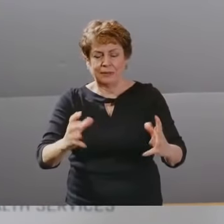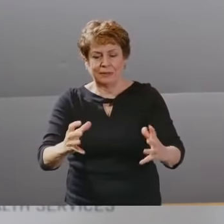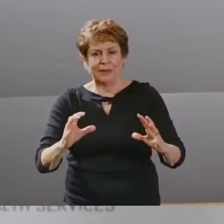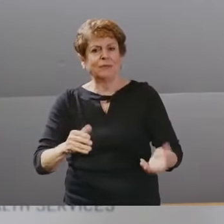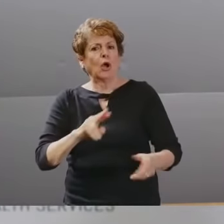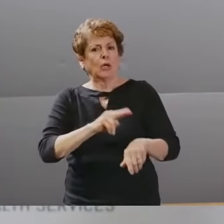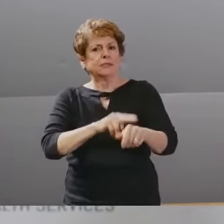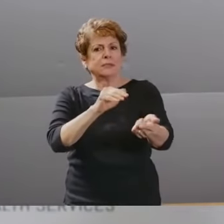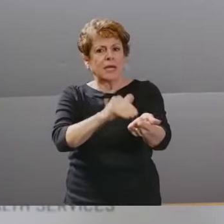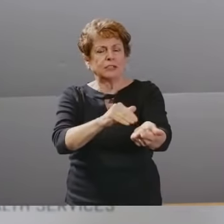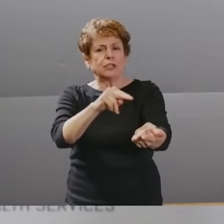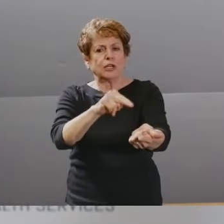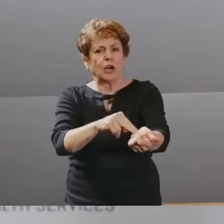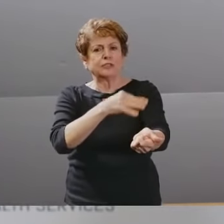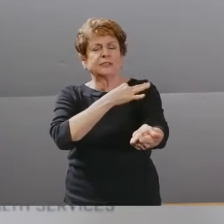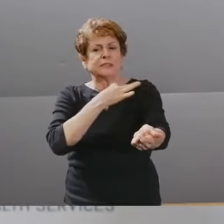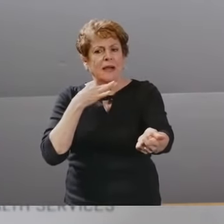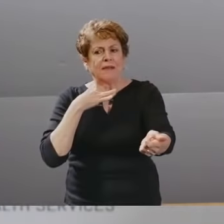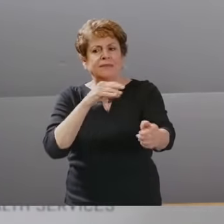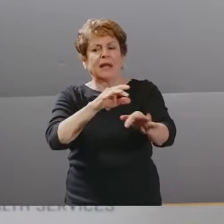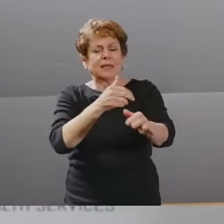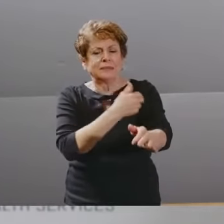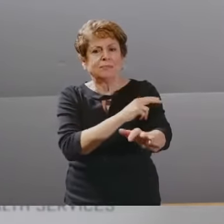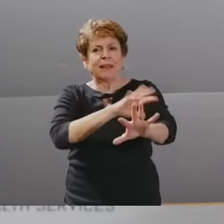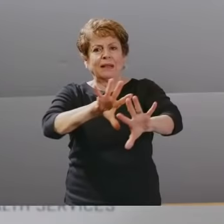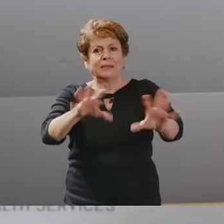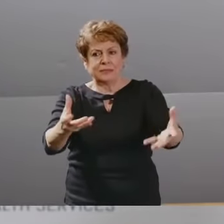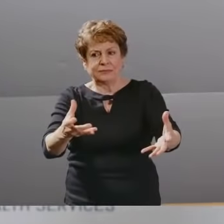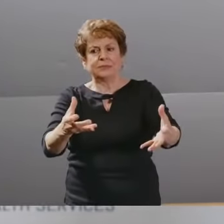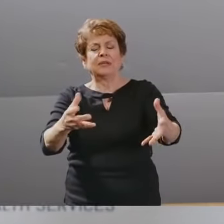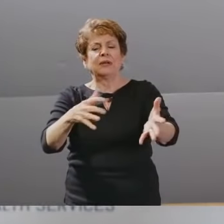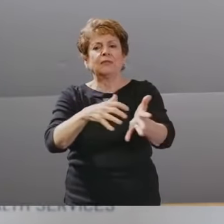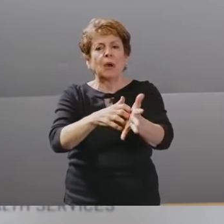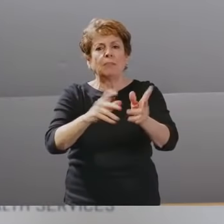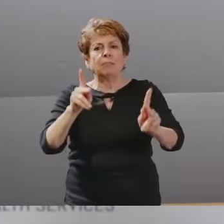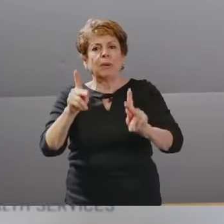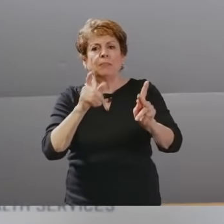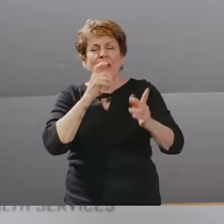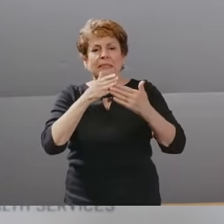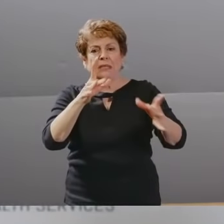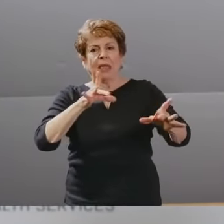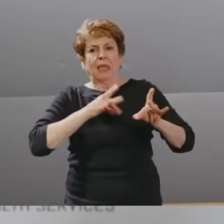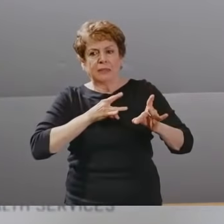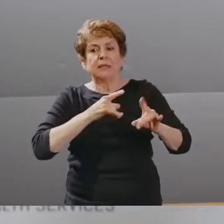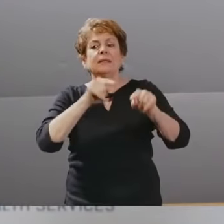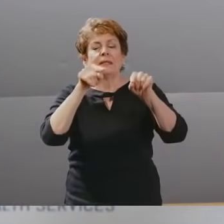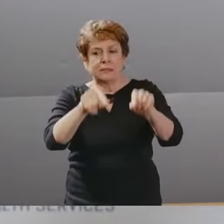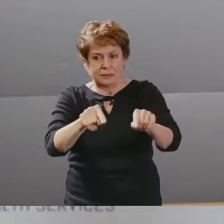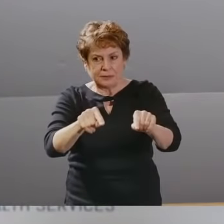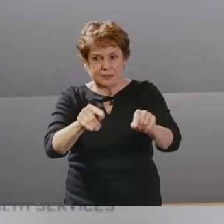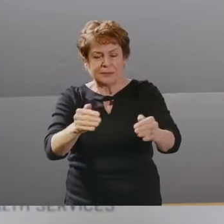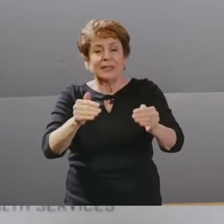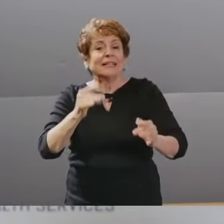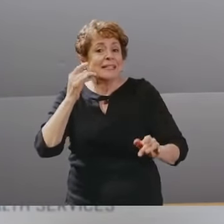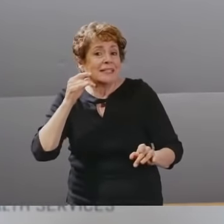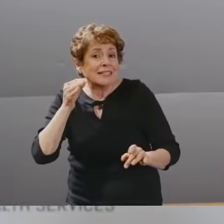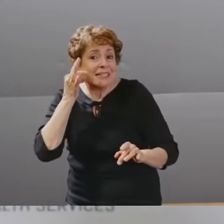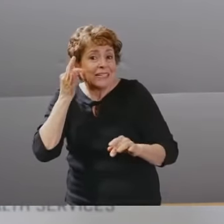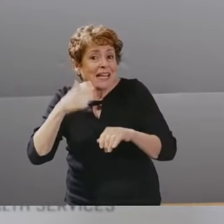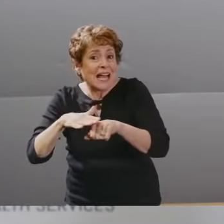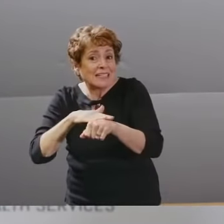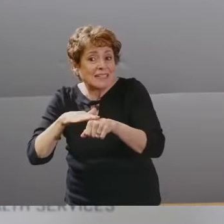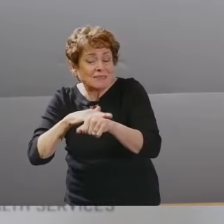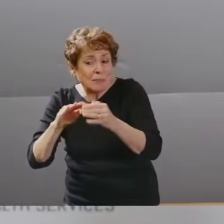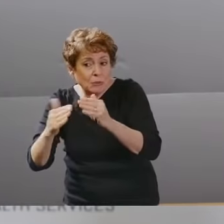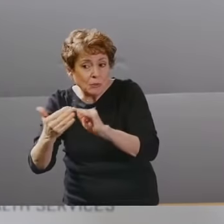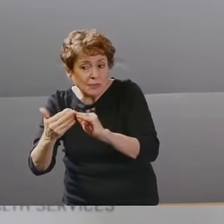long-term care and our most vulnerable populations. I'm thinking of the Native American community and some of the communities that have been more